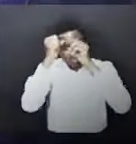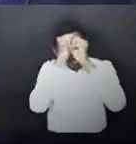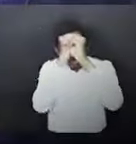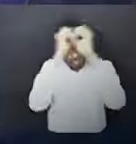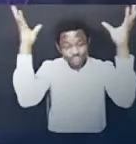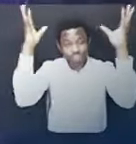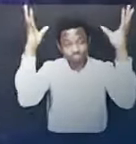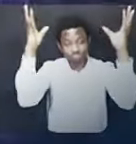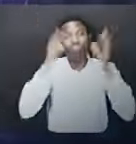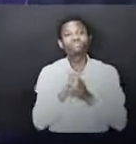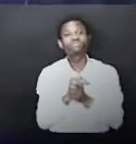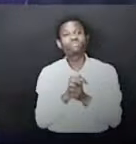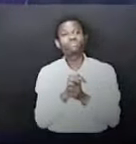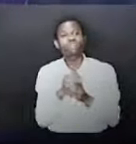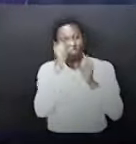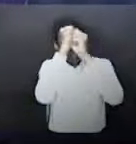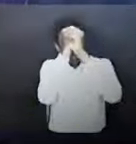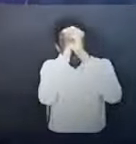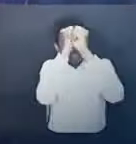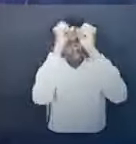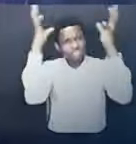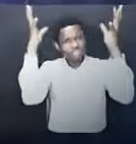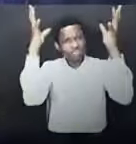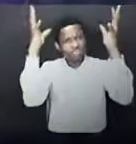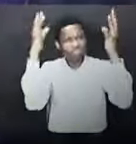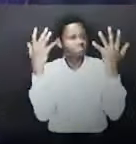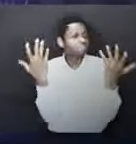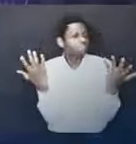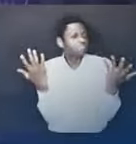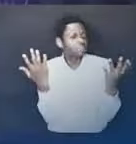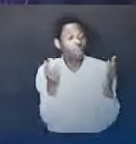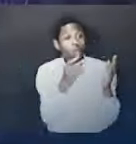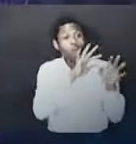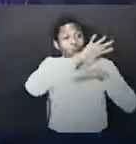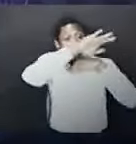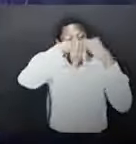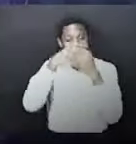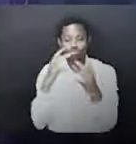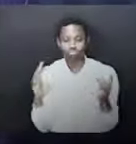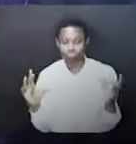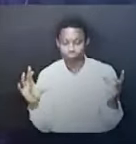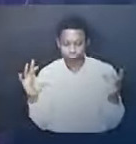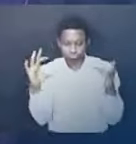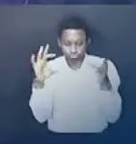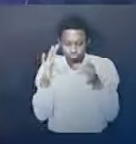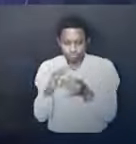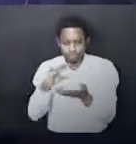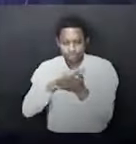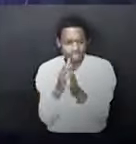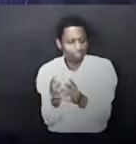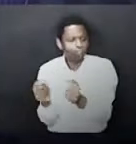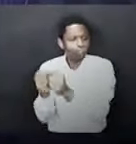Now, a vision brings all of us on the same page.